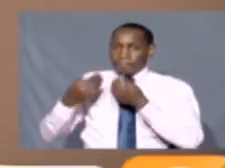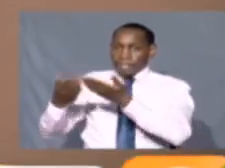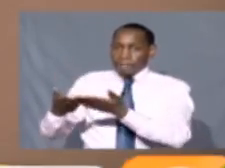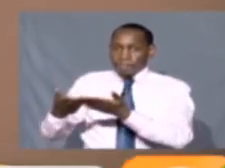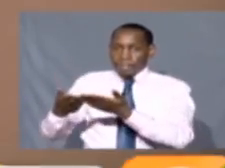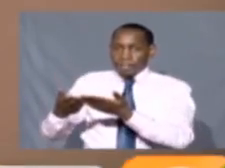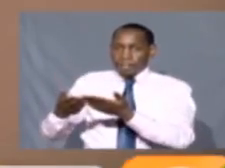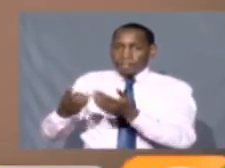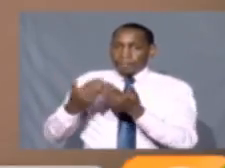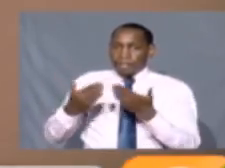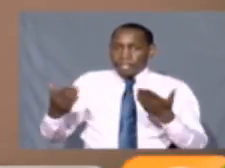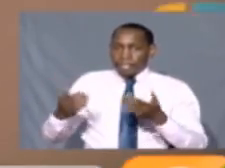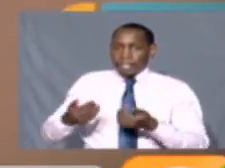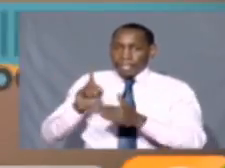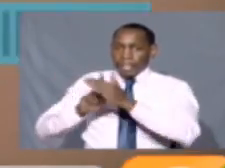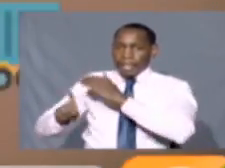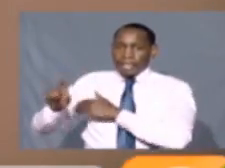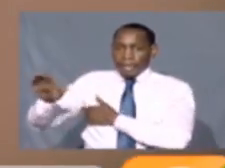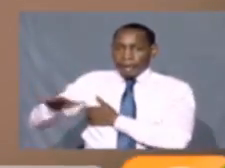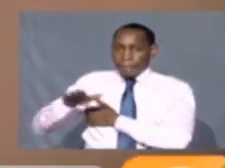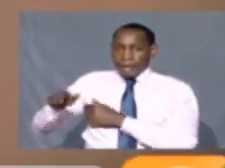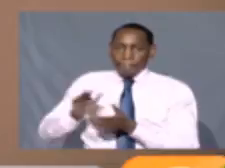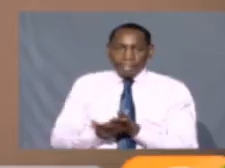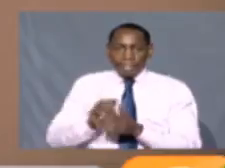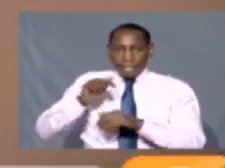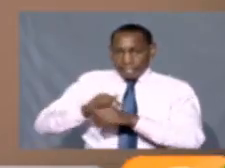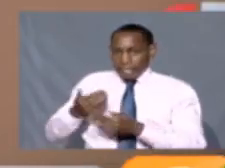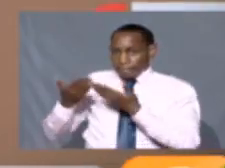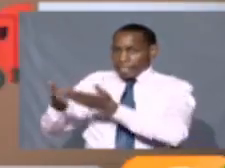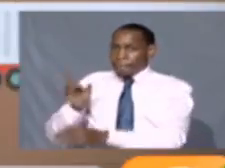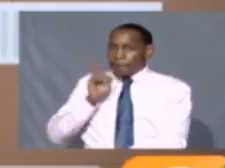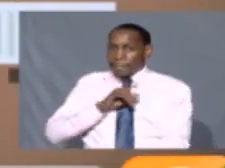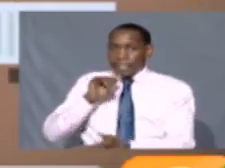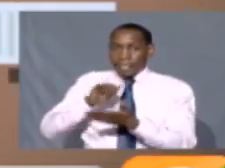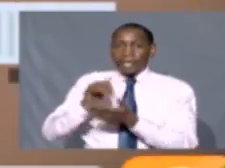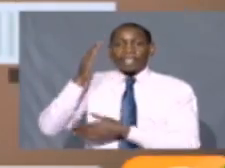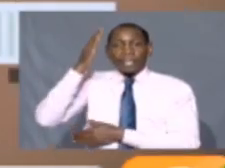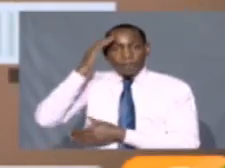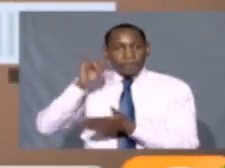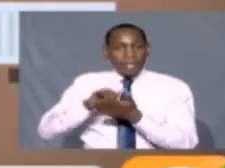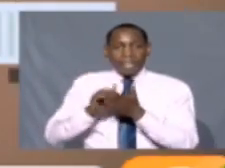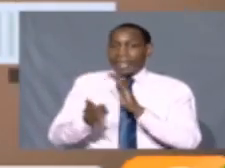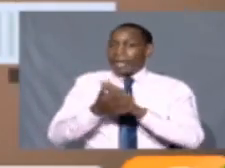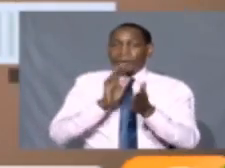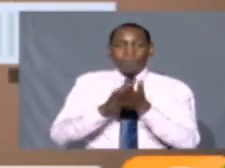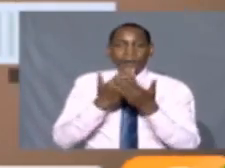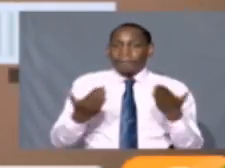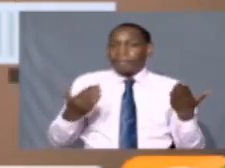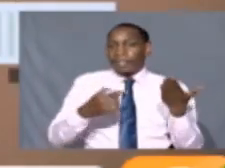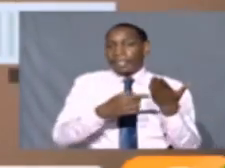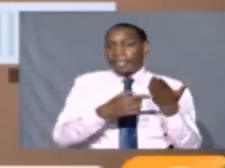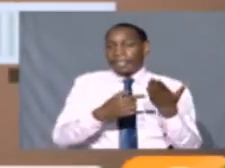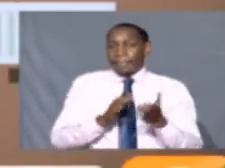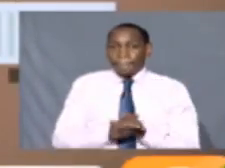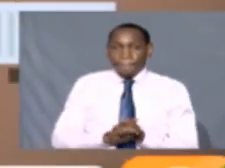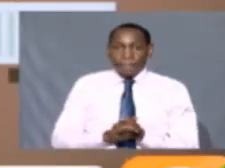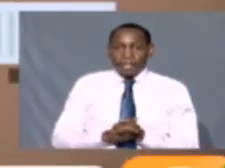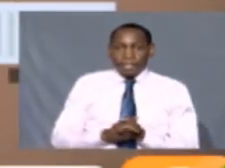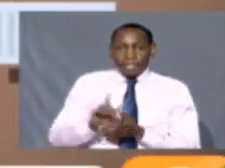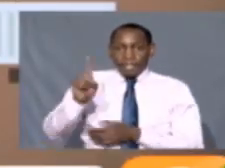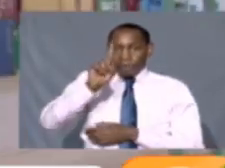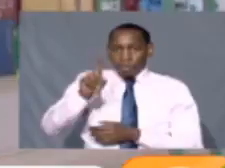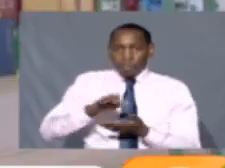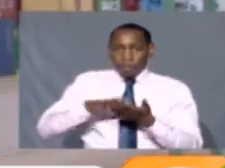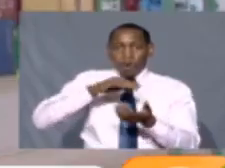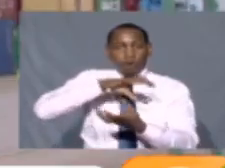container from ICD to Parliament. It was upon delivery that it was discovered that there was no cargo. The puzzle gets